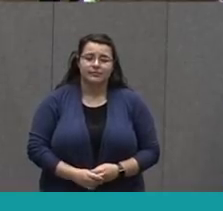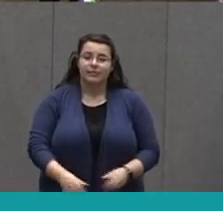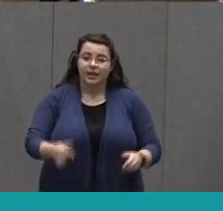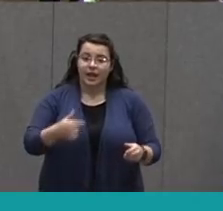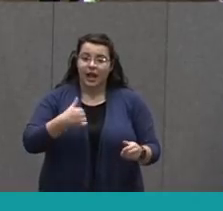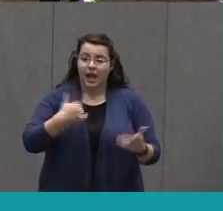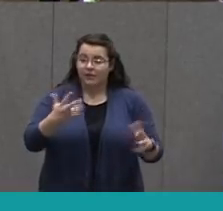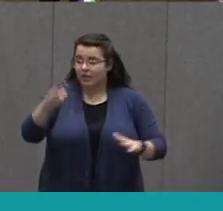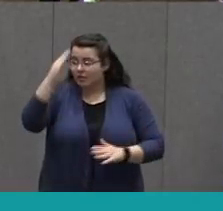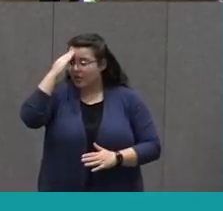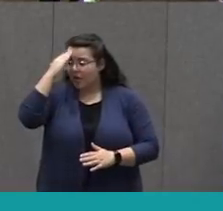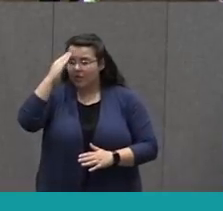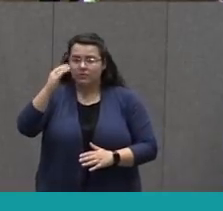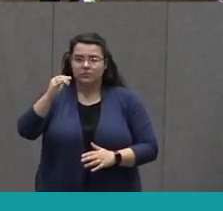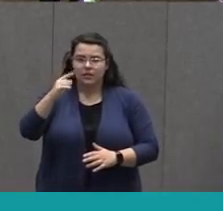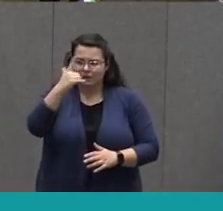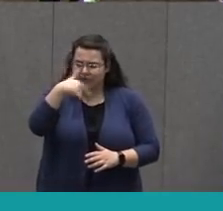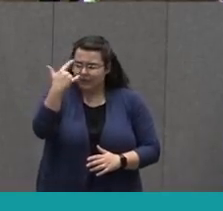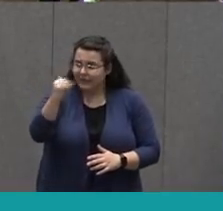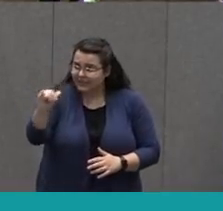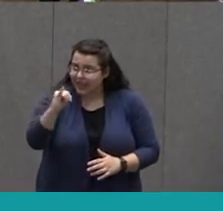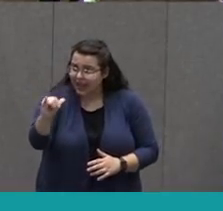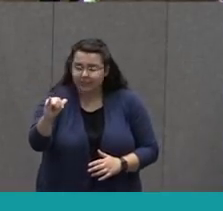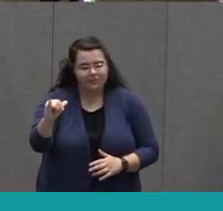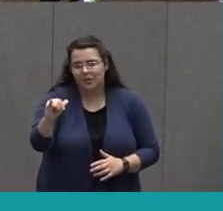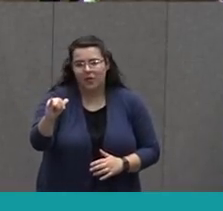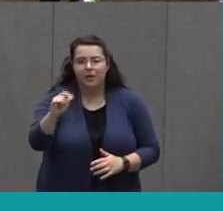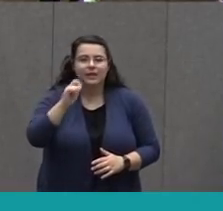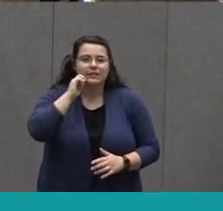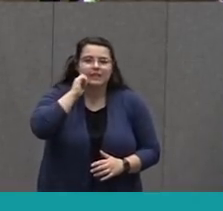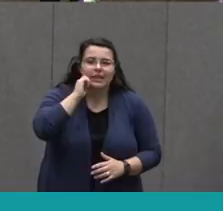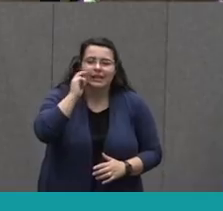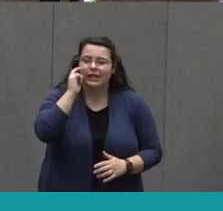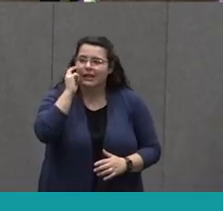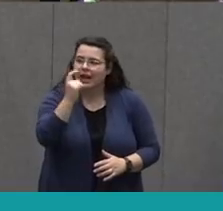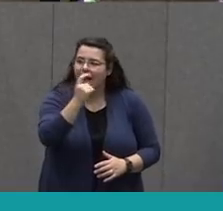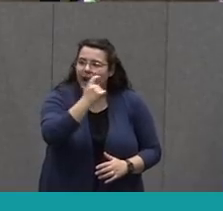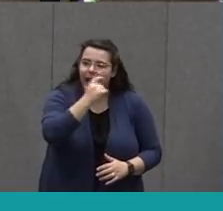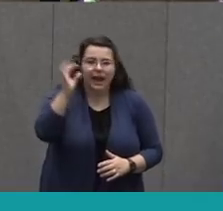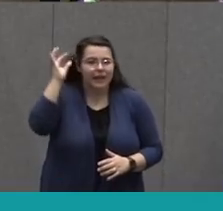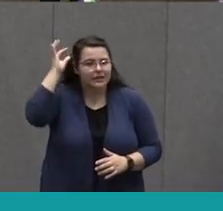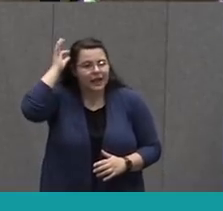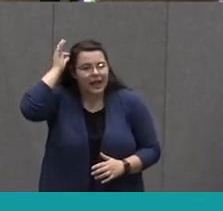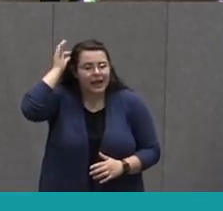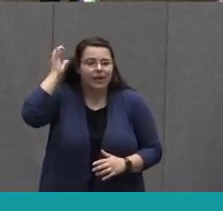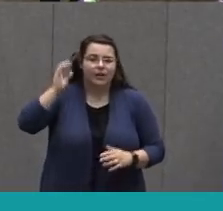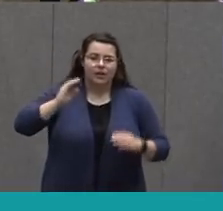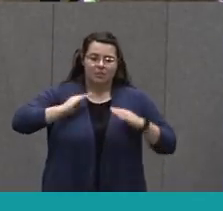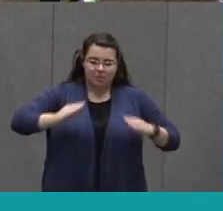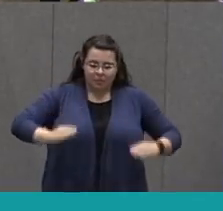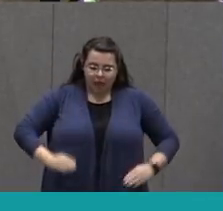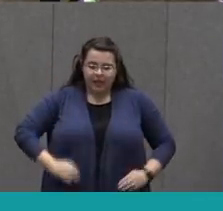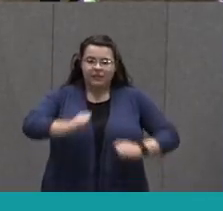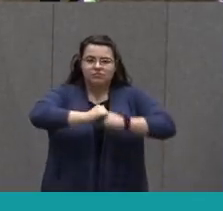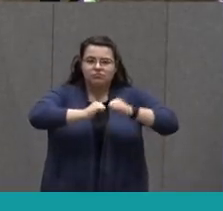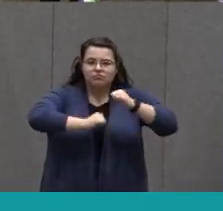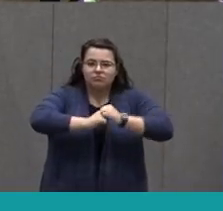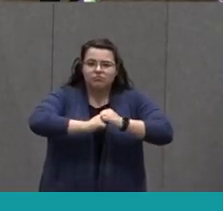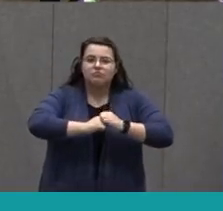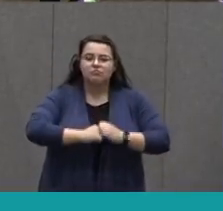I know that we don't look the same, our skin, our eyes, our hair, our frame.